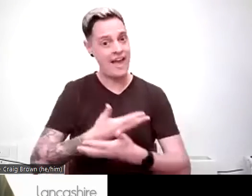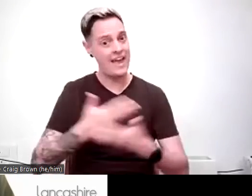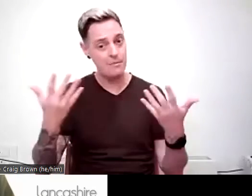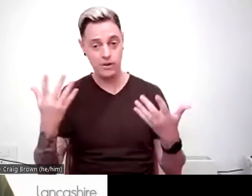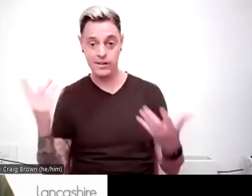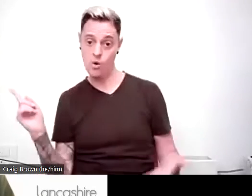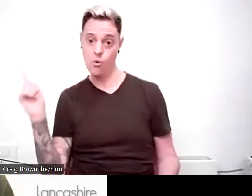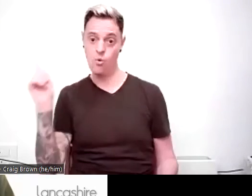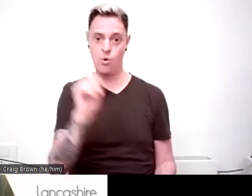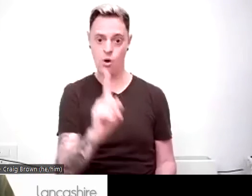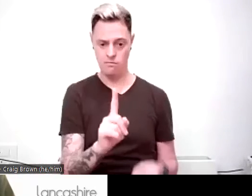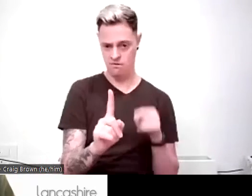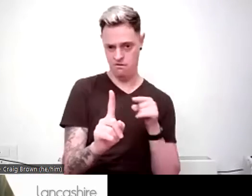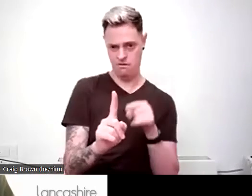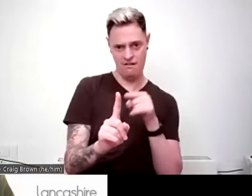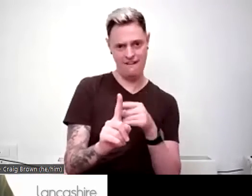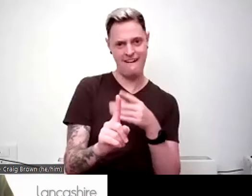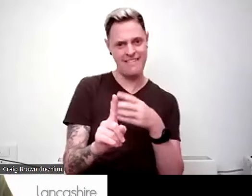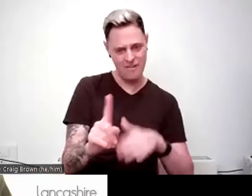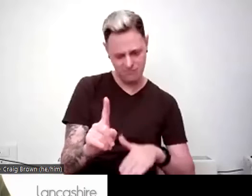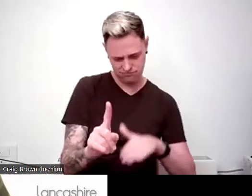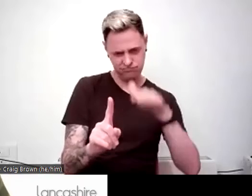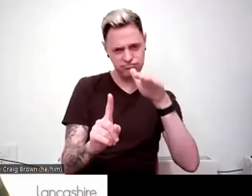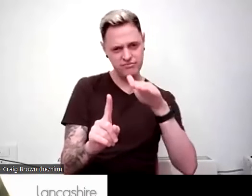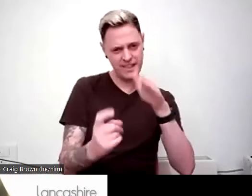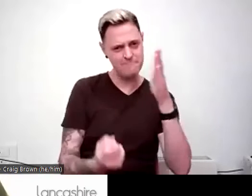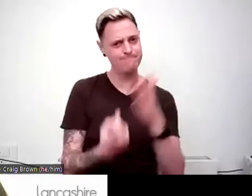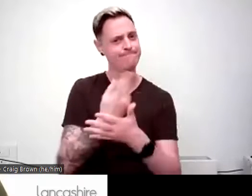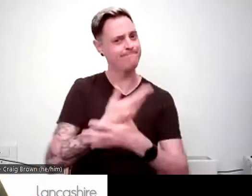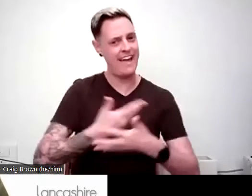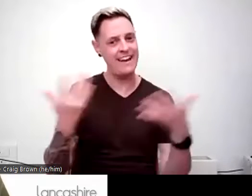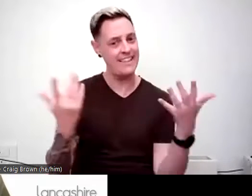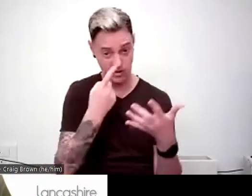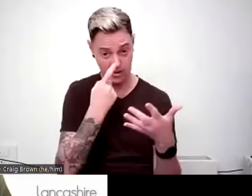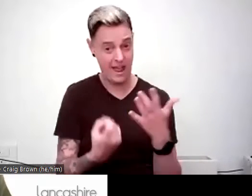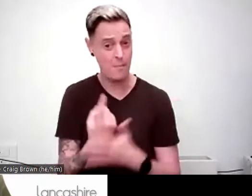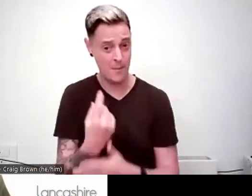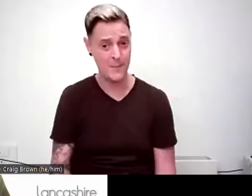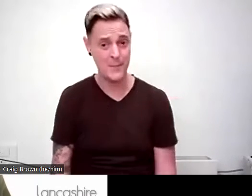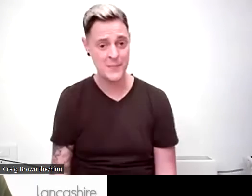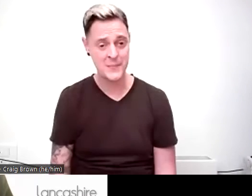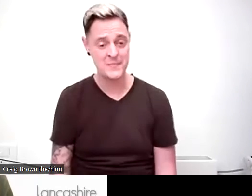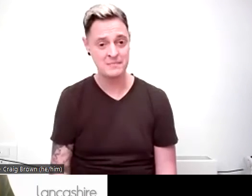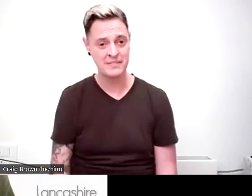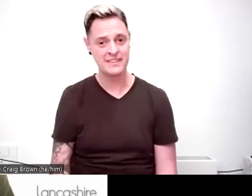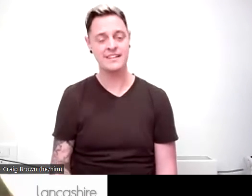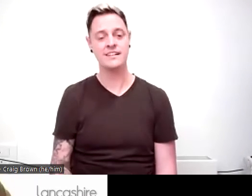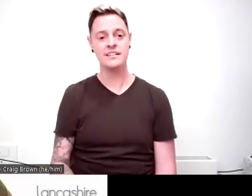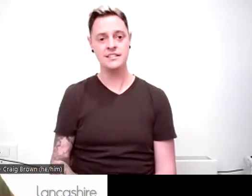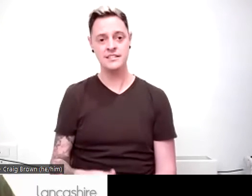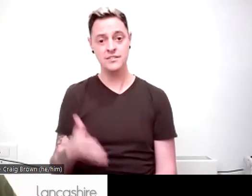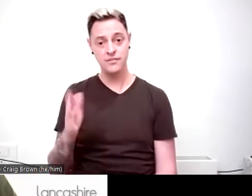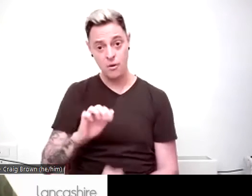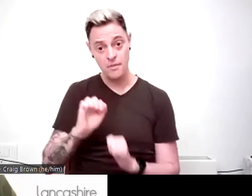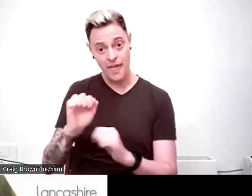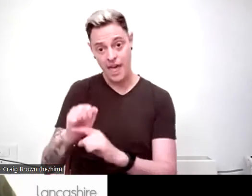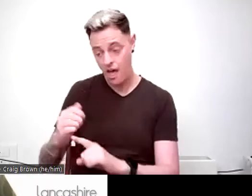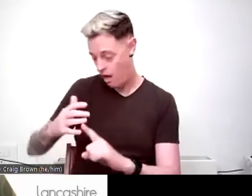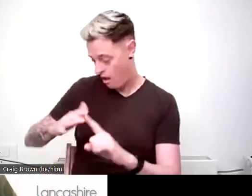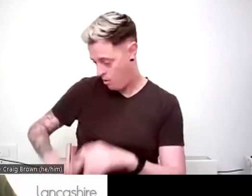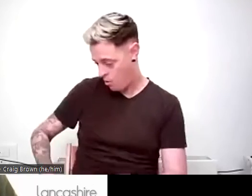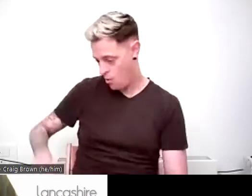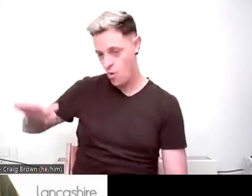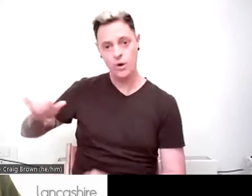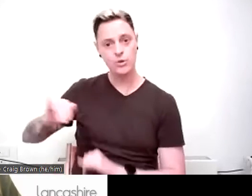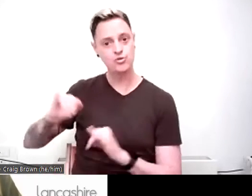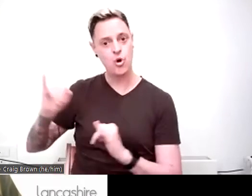experienced something, and you know, they could be triggered by anything, you know, and there's no way in preventing